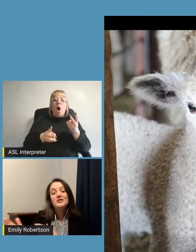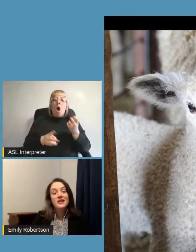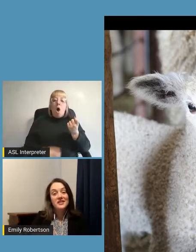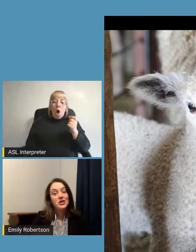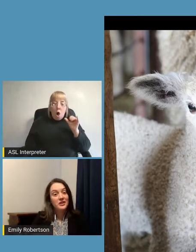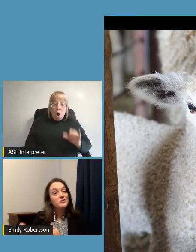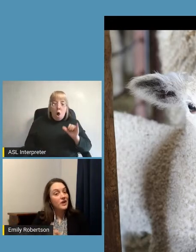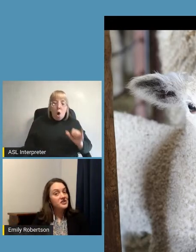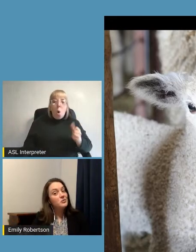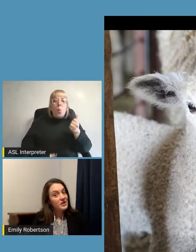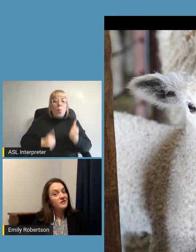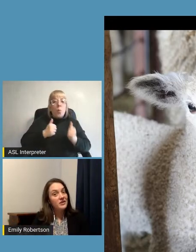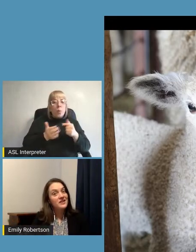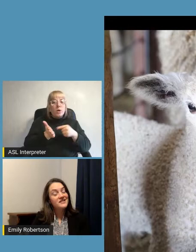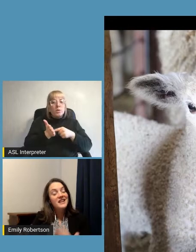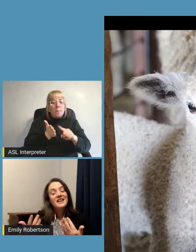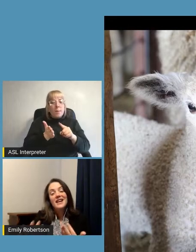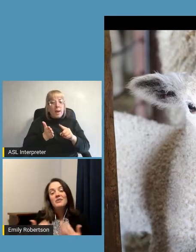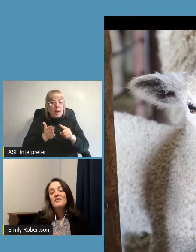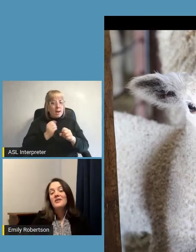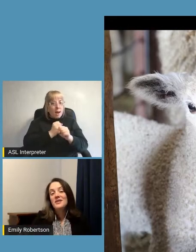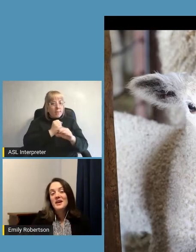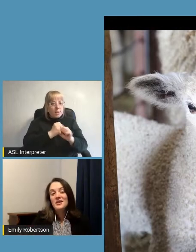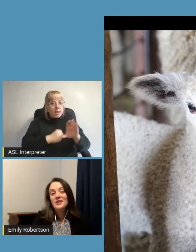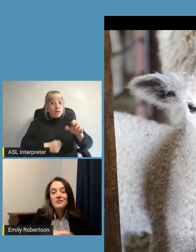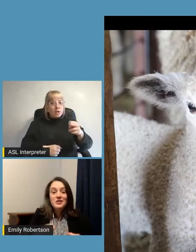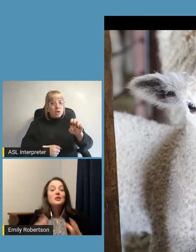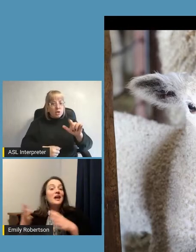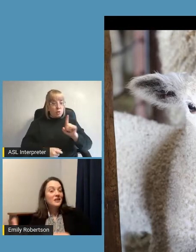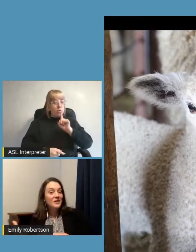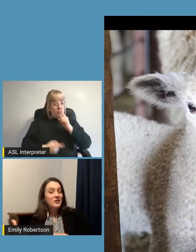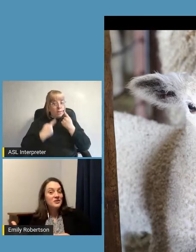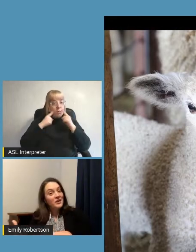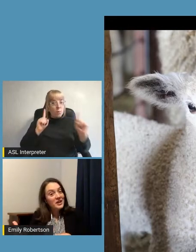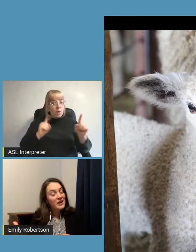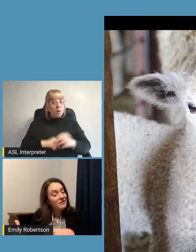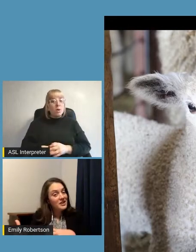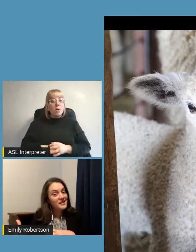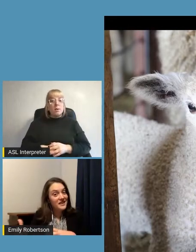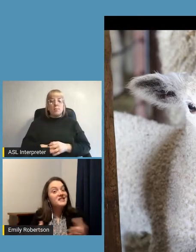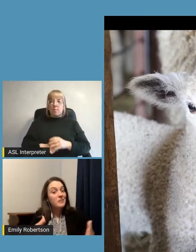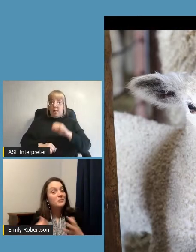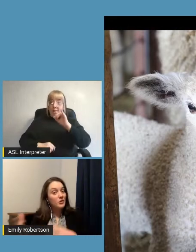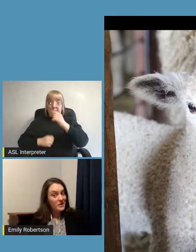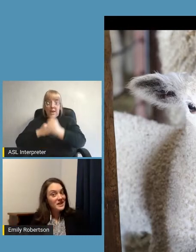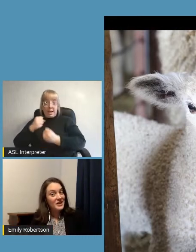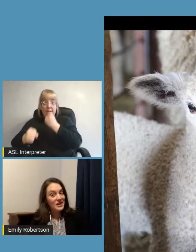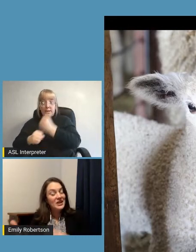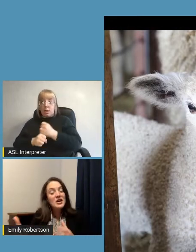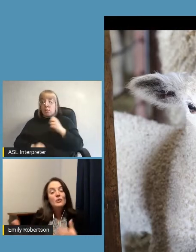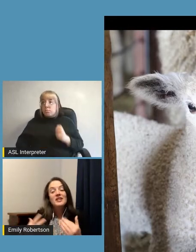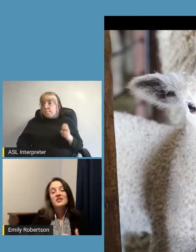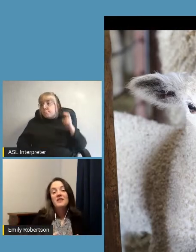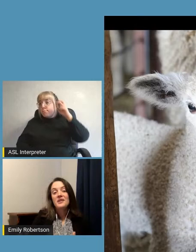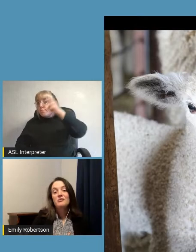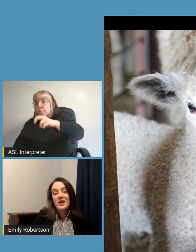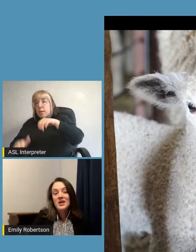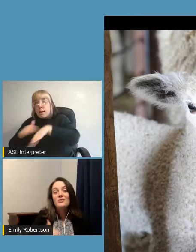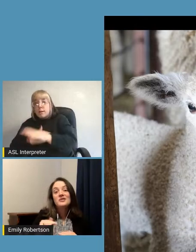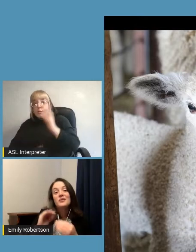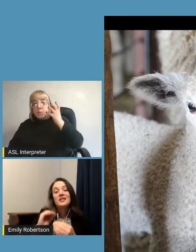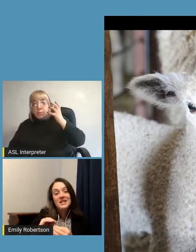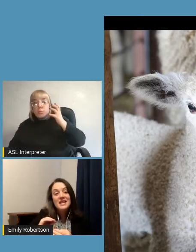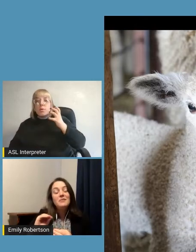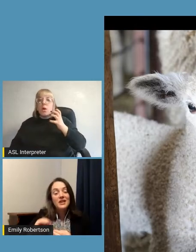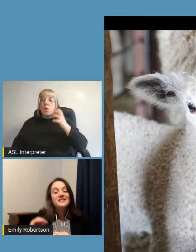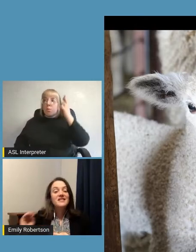paid advertising channels were actually working for us. And we found in that year that we took that leap into radio advertising and spent more money there. We actually found that radio